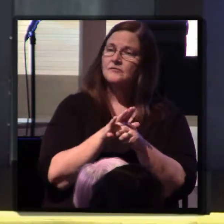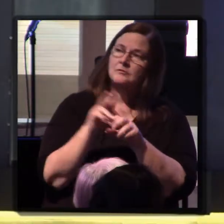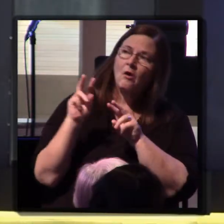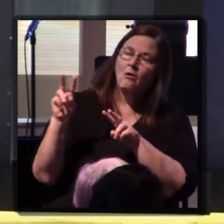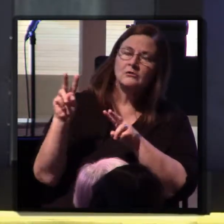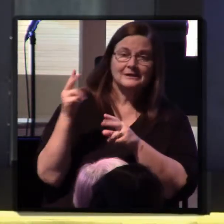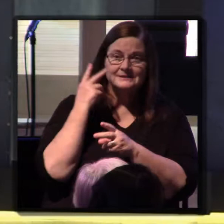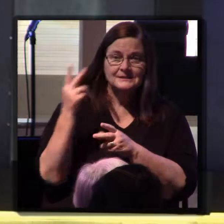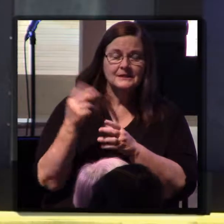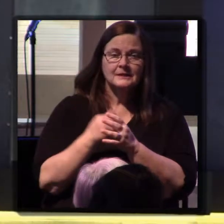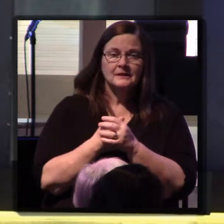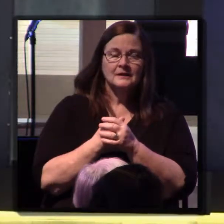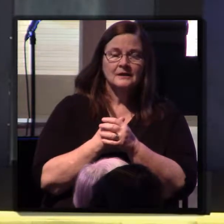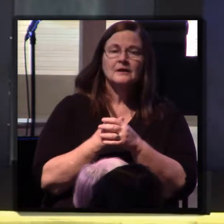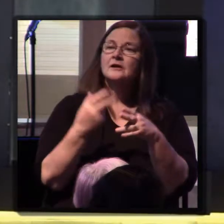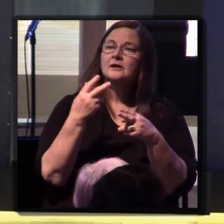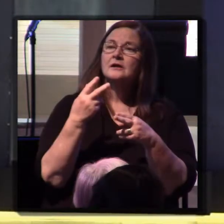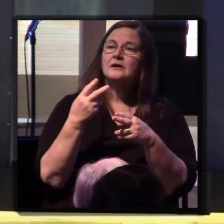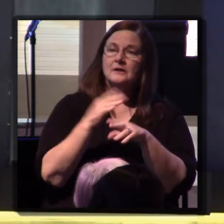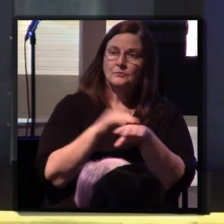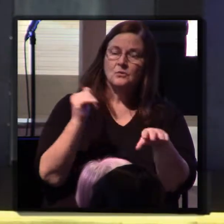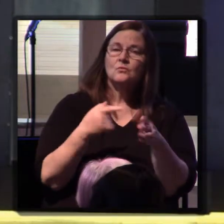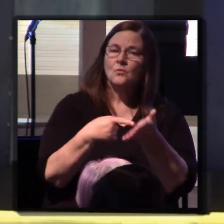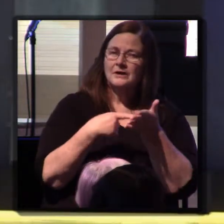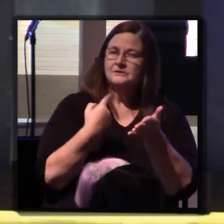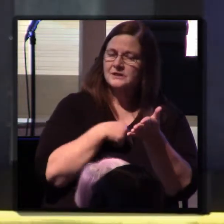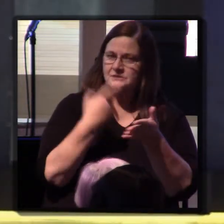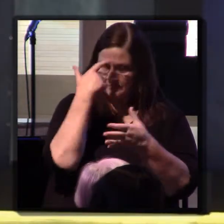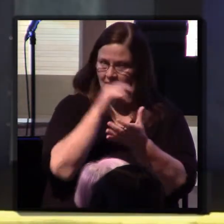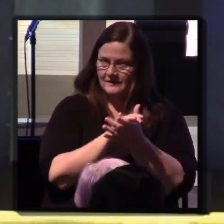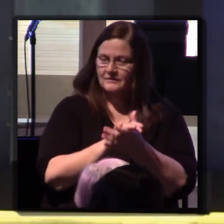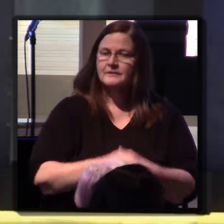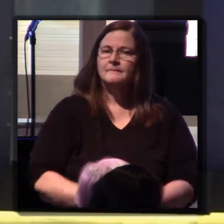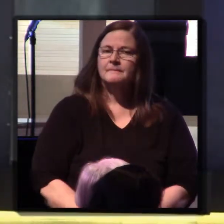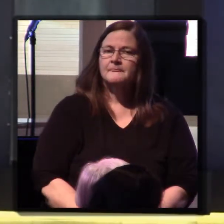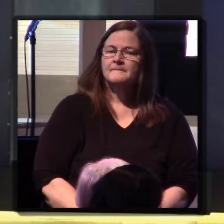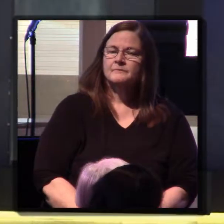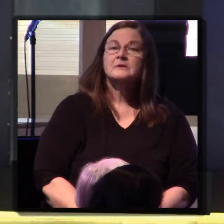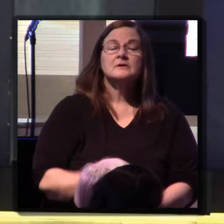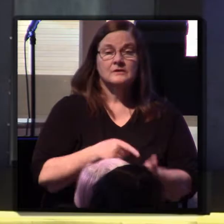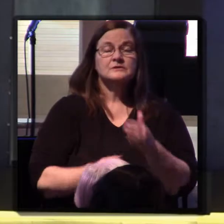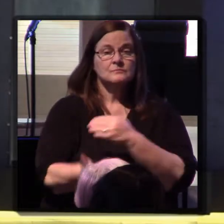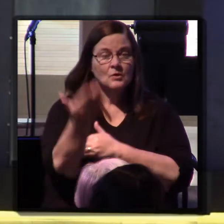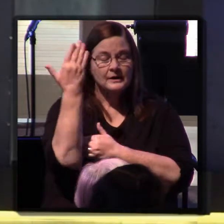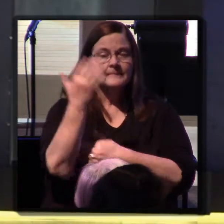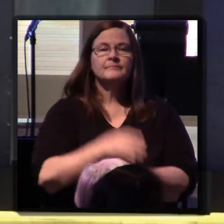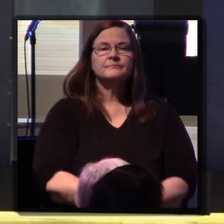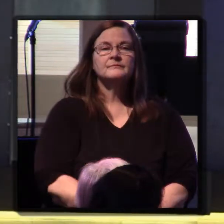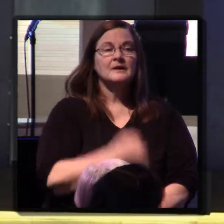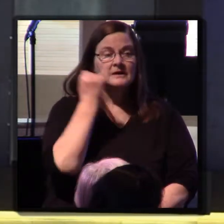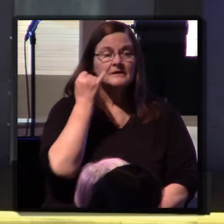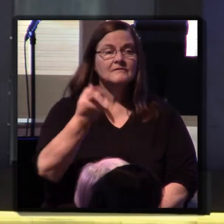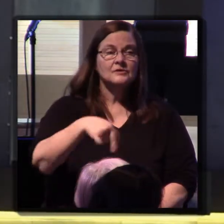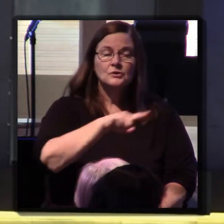would accomplish, but it isn't just enough to behold it and to see it. He calls us to believe it. He calls us to